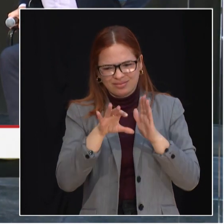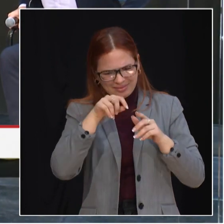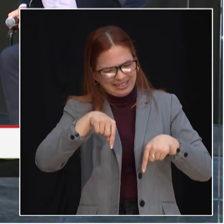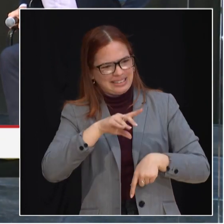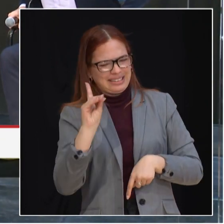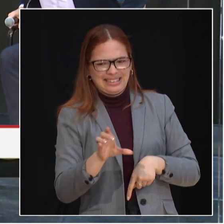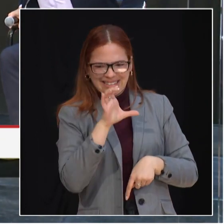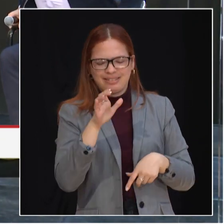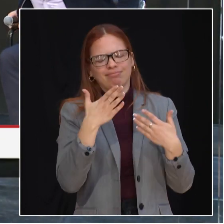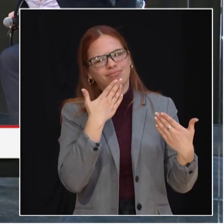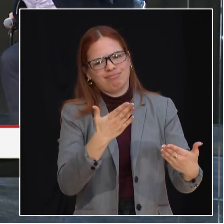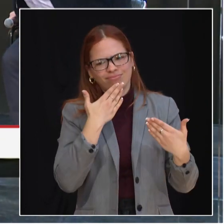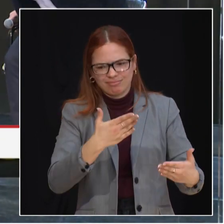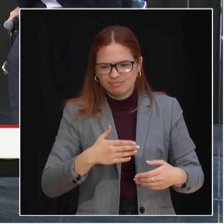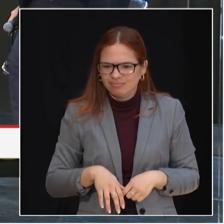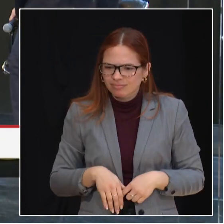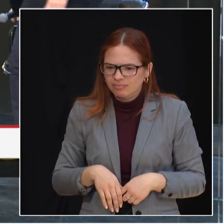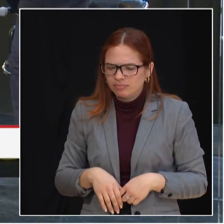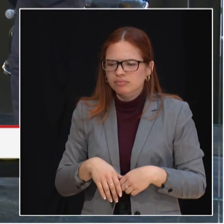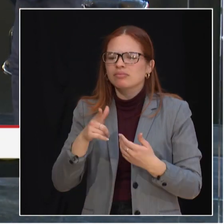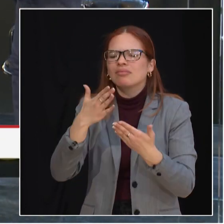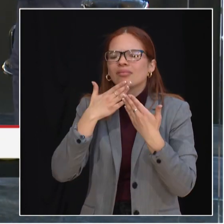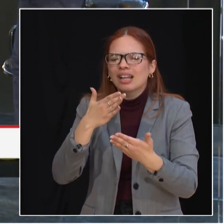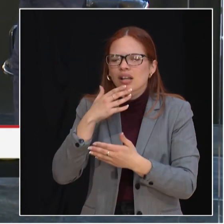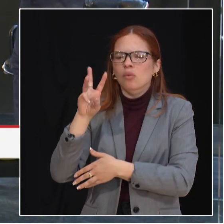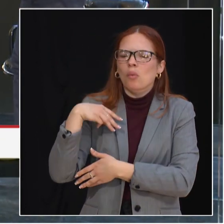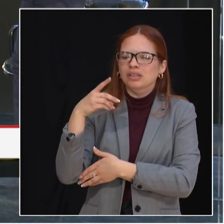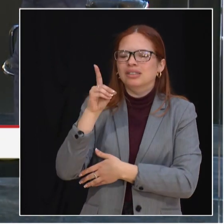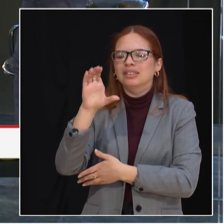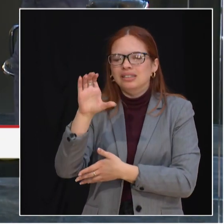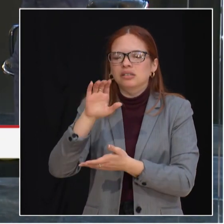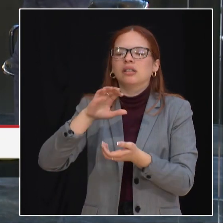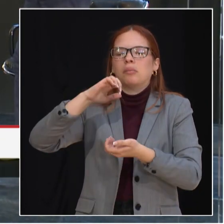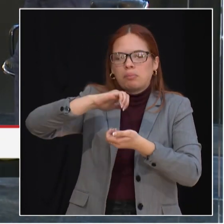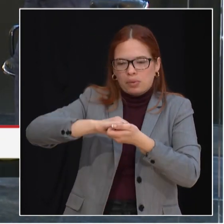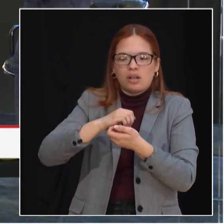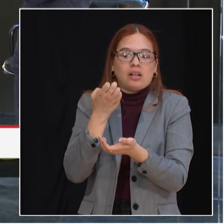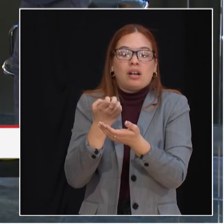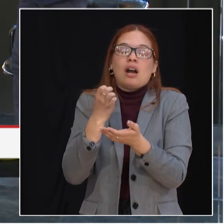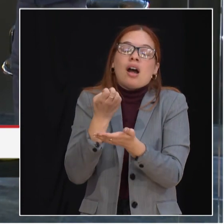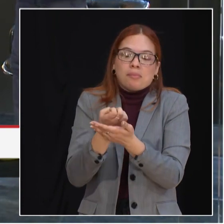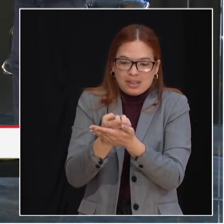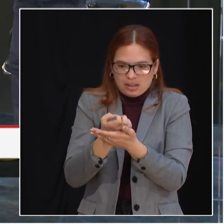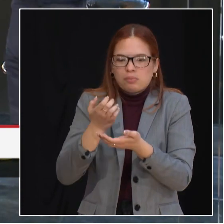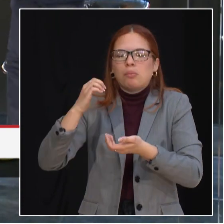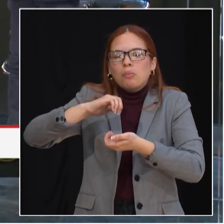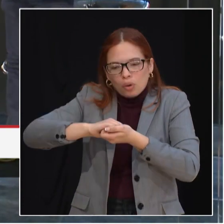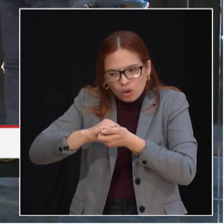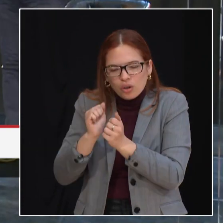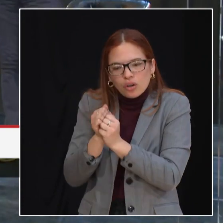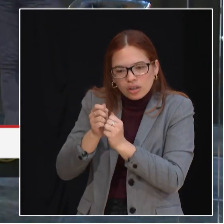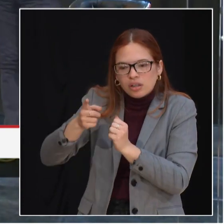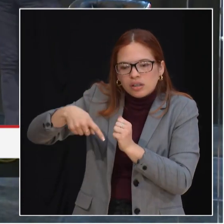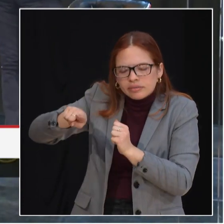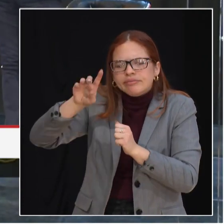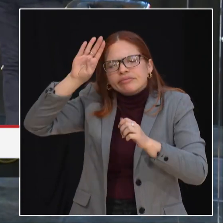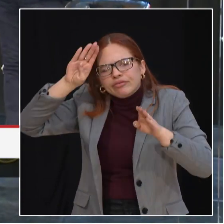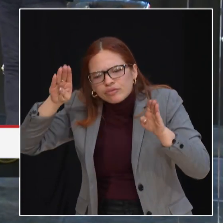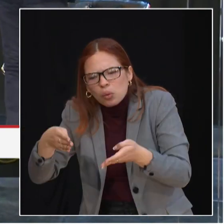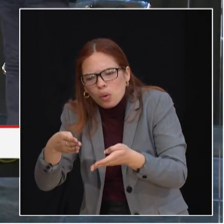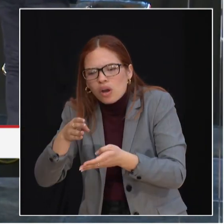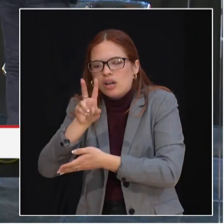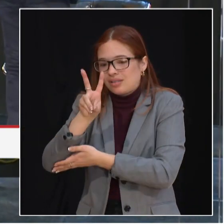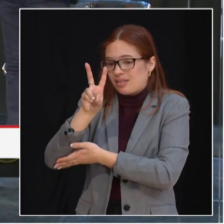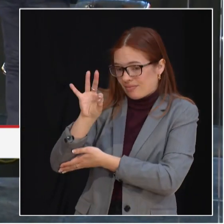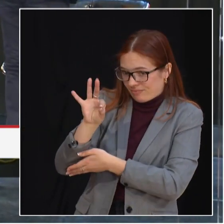Also, I would like to thank the Washington, D.C. Economic Partnership. They have also been a partner as we have been focused on the Vitality Fund. I would